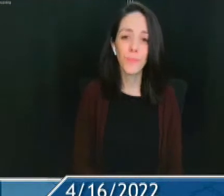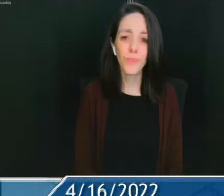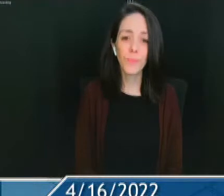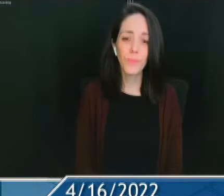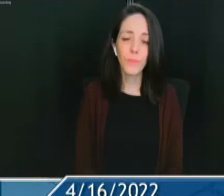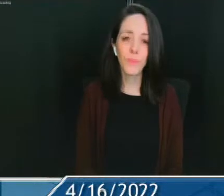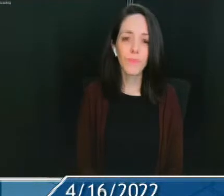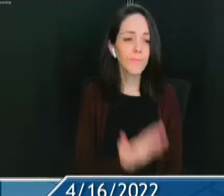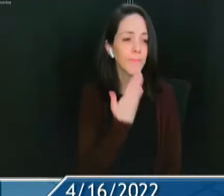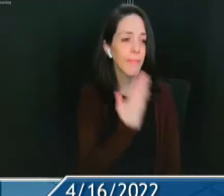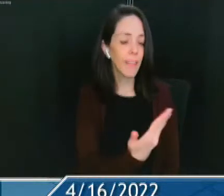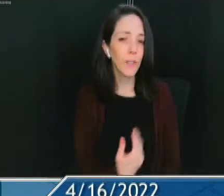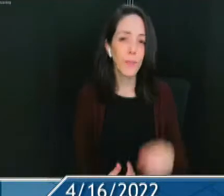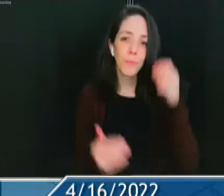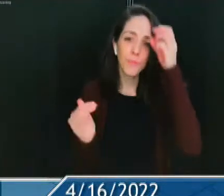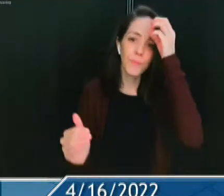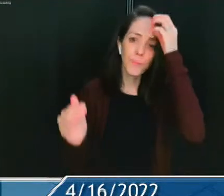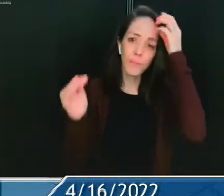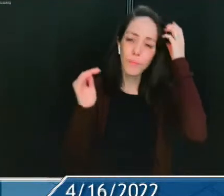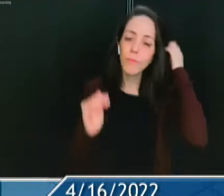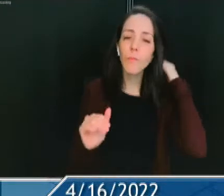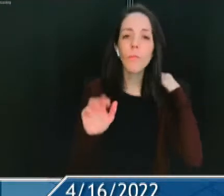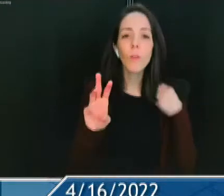Thank you. Next, we have Walter Weiler.